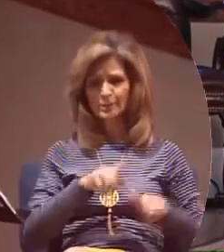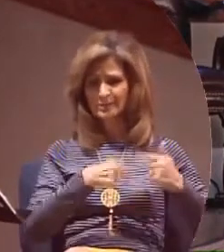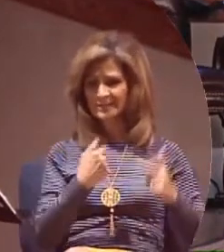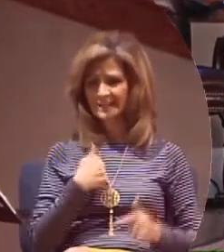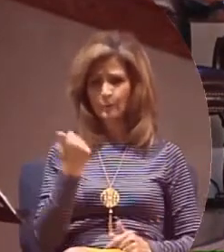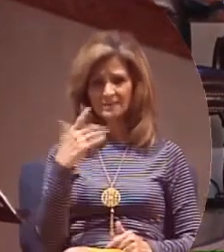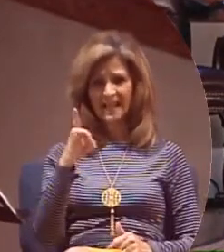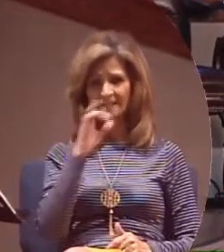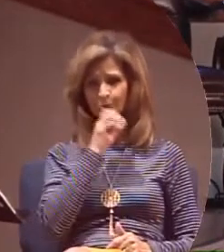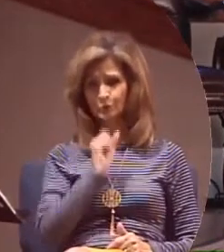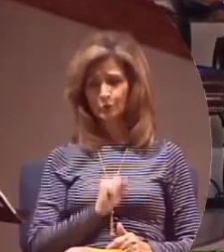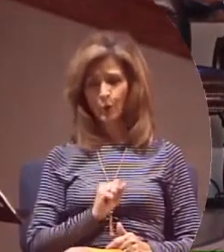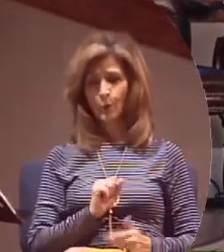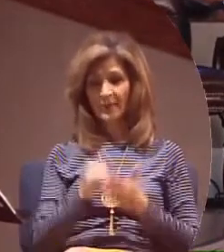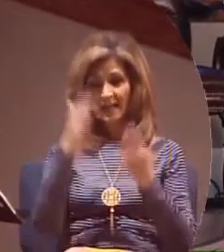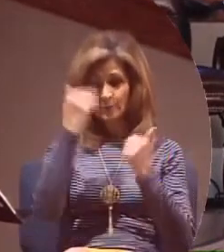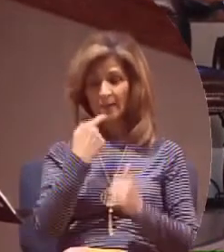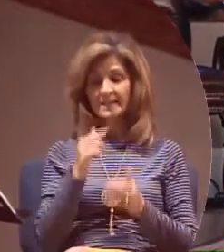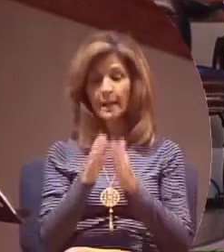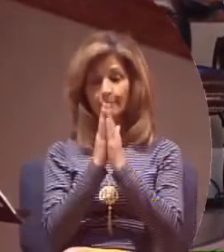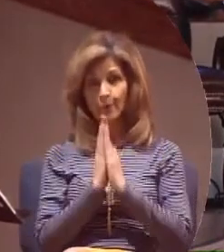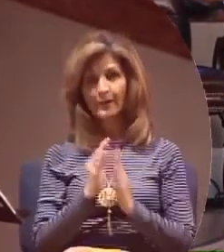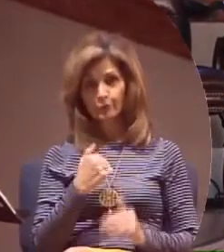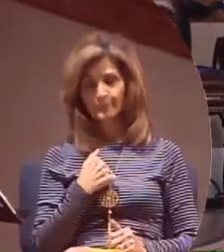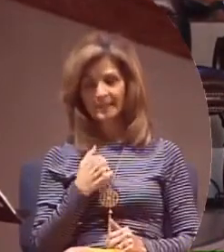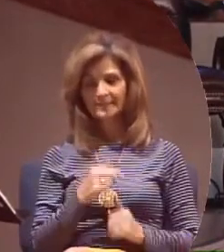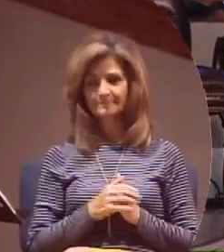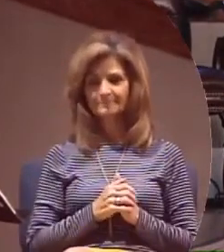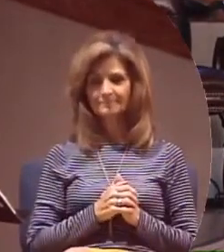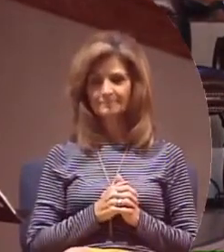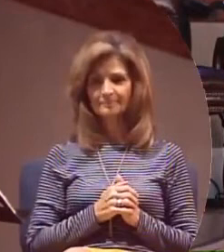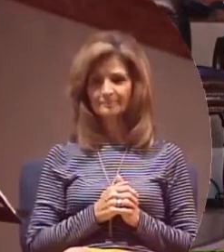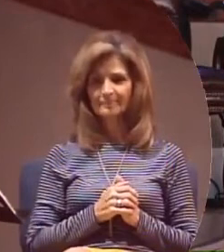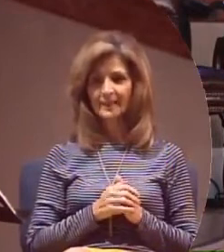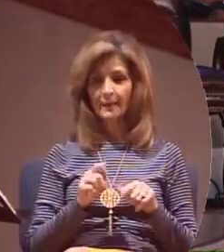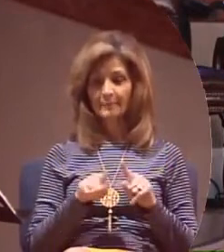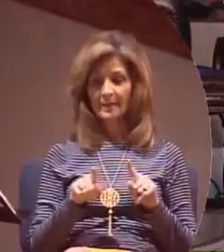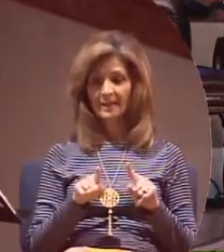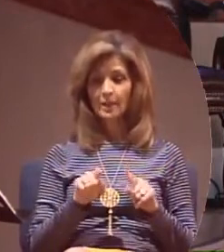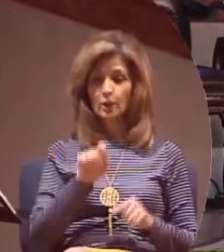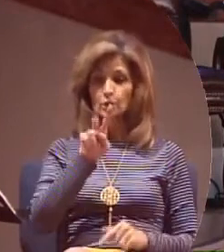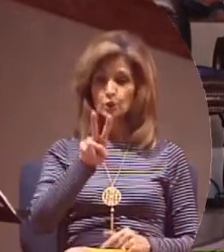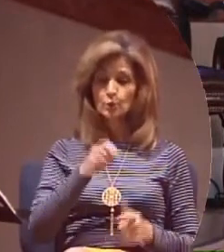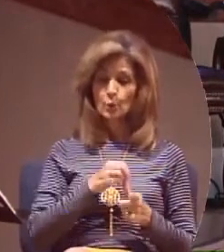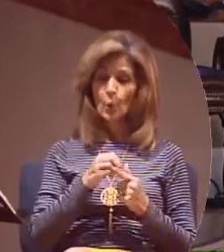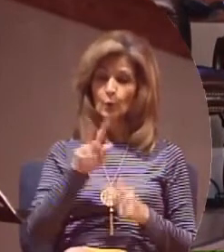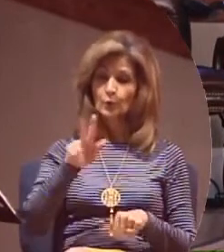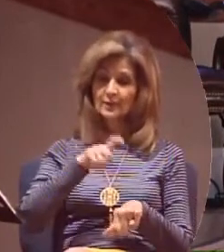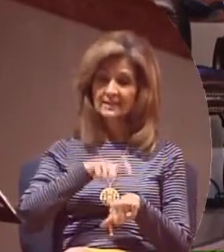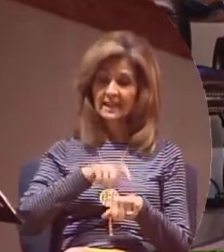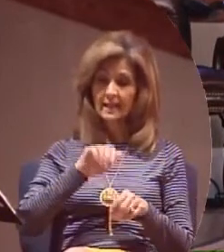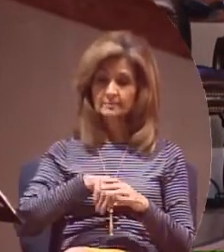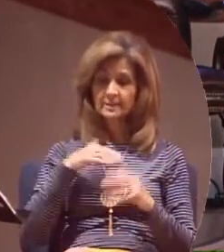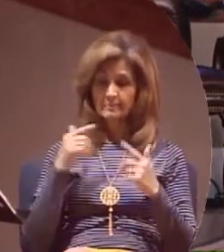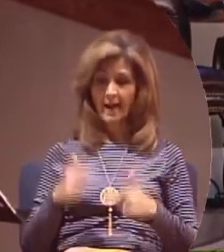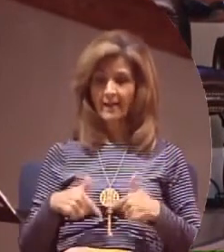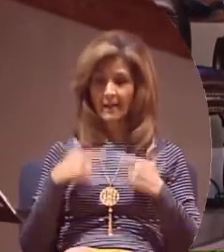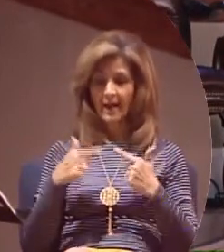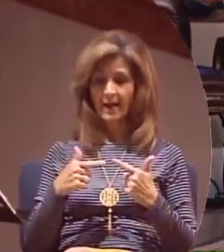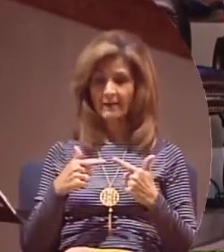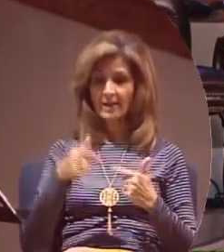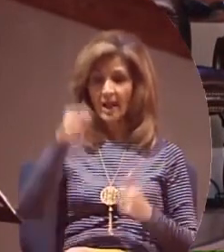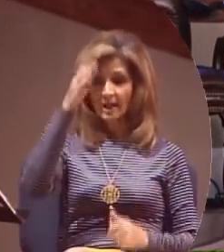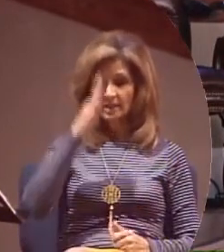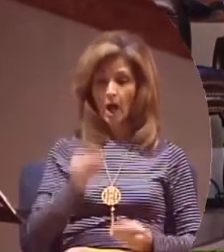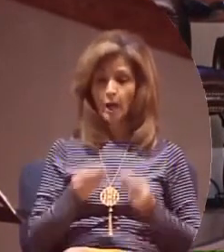was 18, and that's the reason I say pray for me. But there's been two or three times in my life when God put